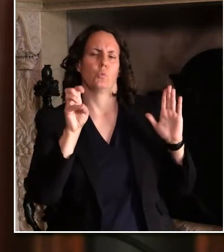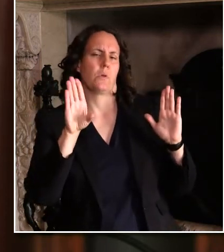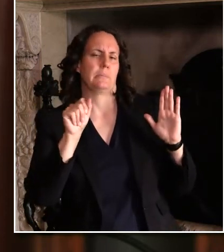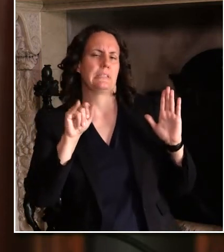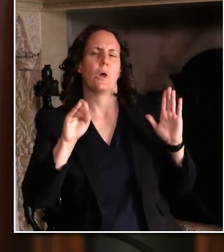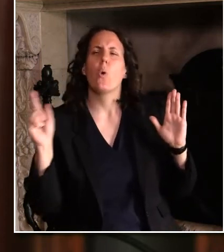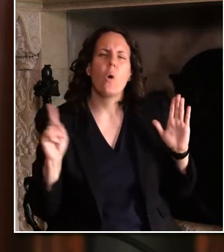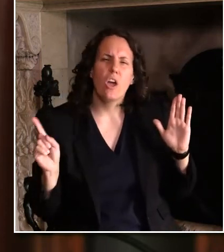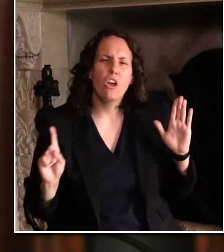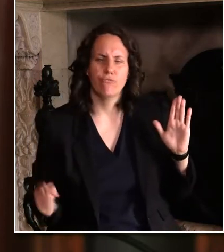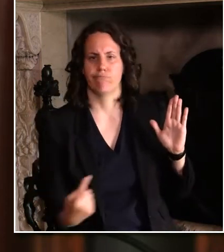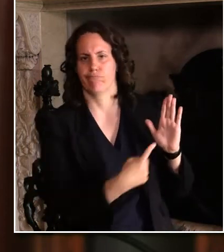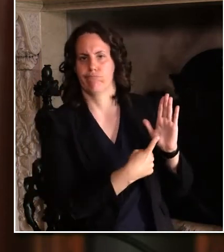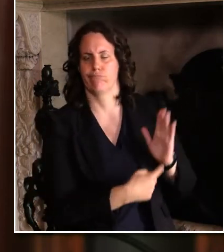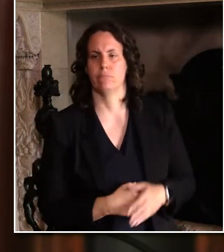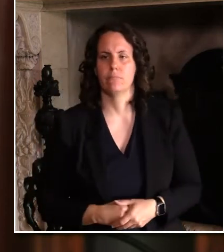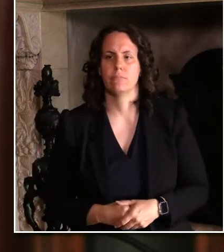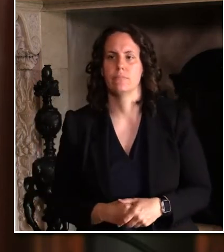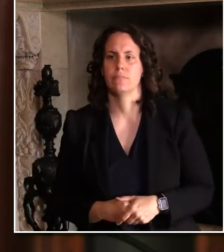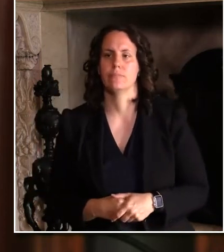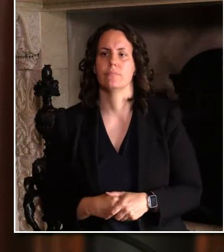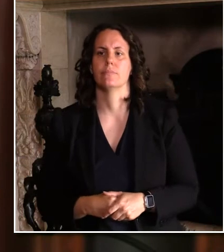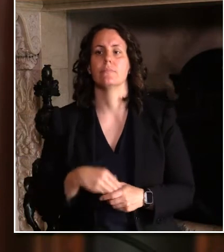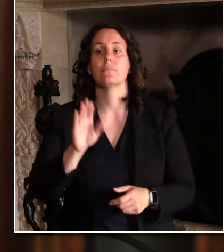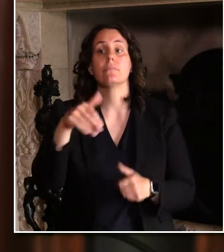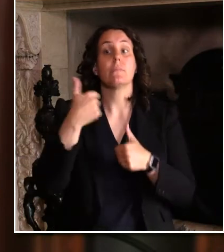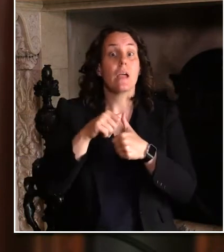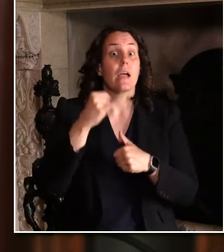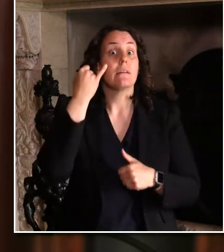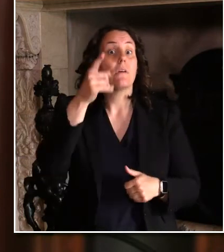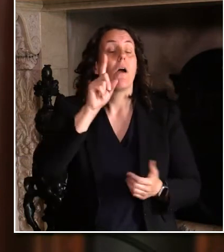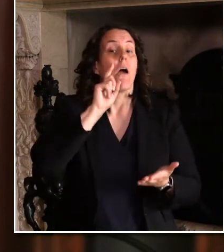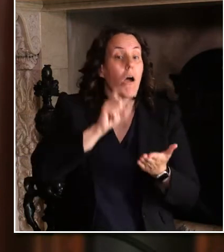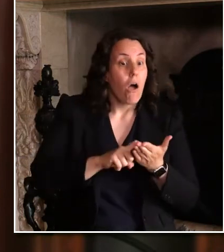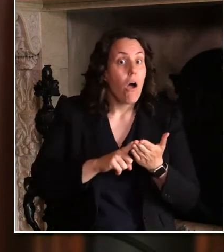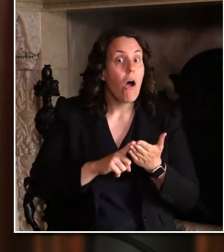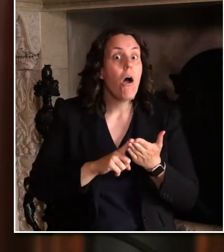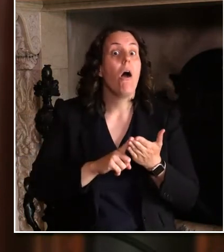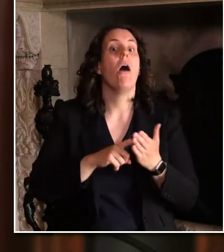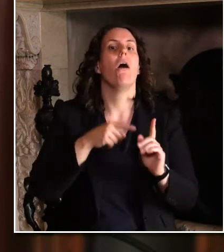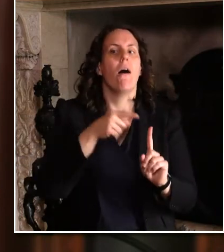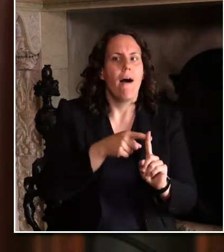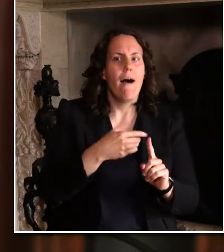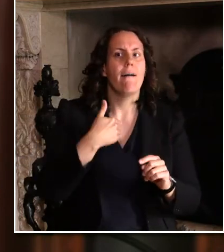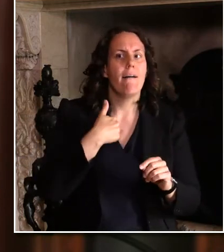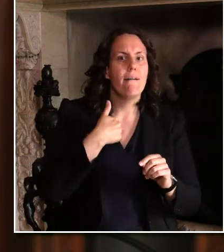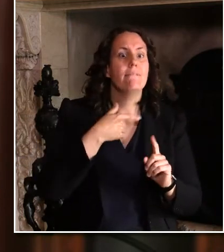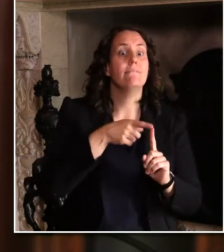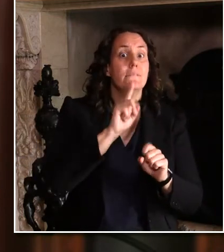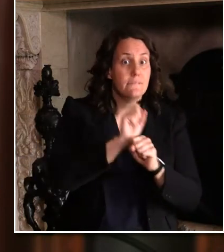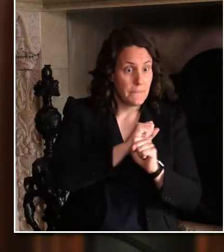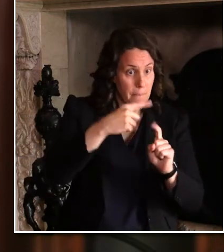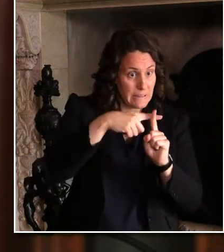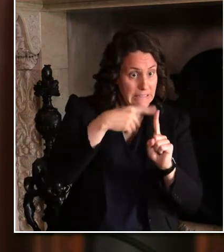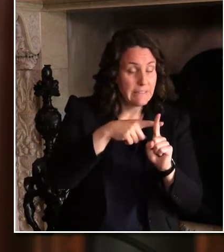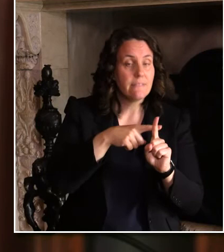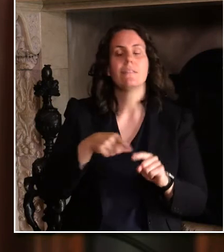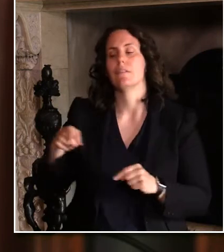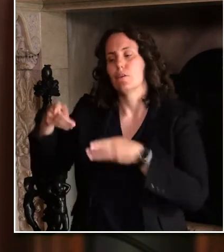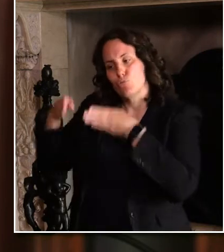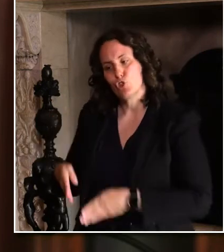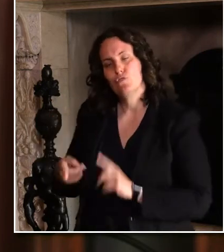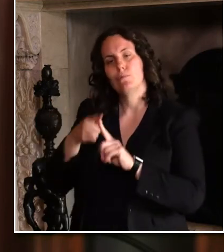Remember, if you test positive, you'll receive a call from a contact tracer. Contact tracing is critical to our boxing in the virus, and your willingness to